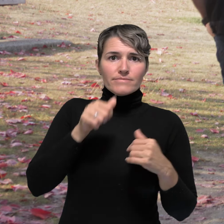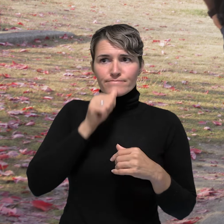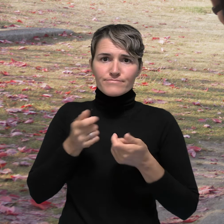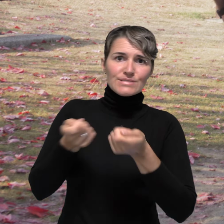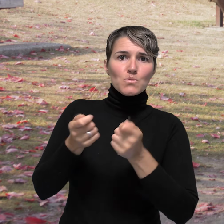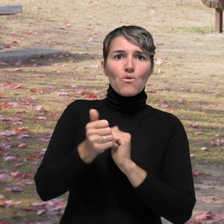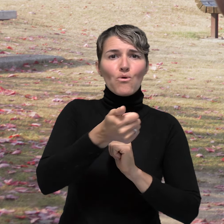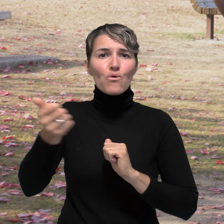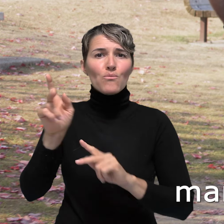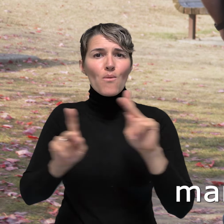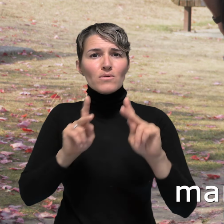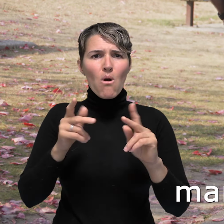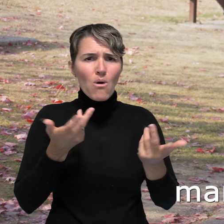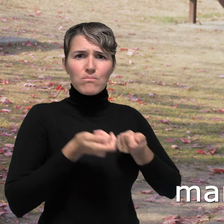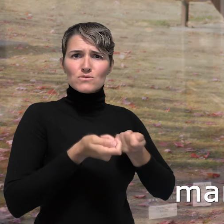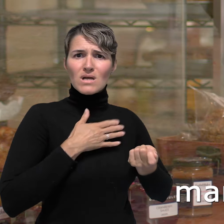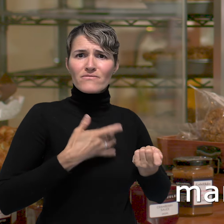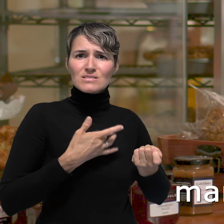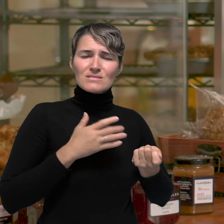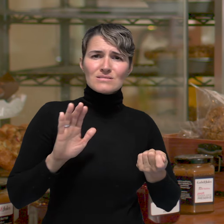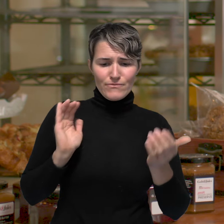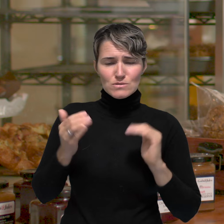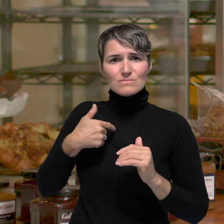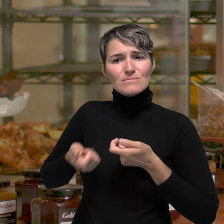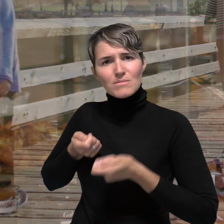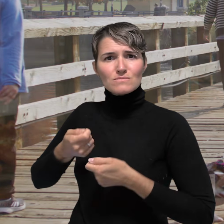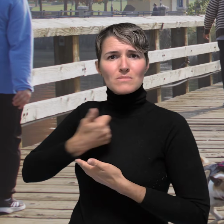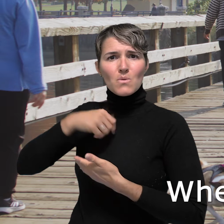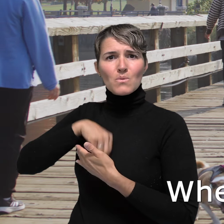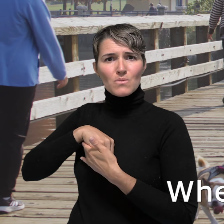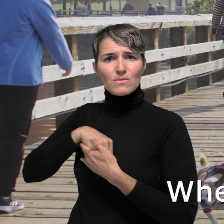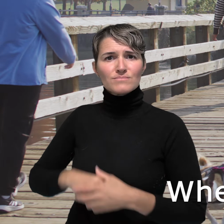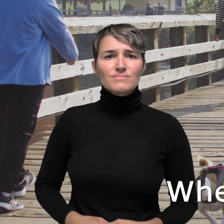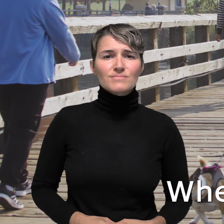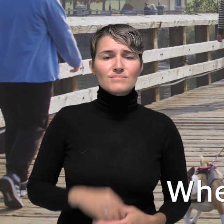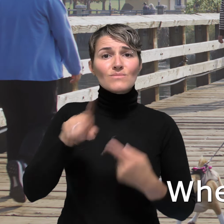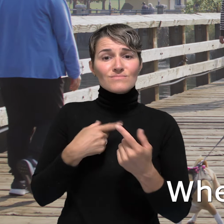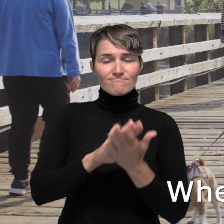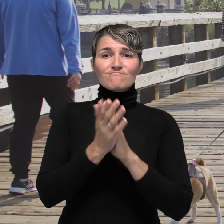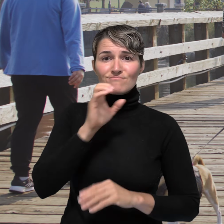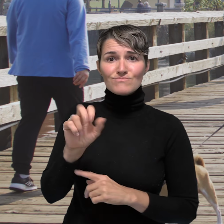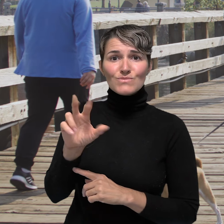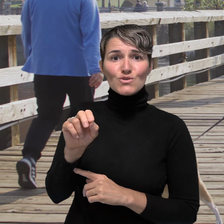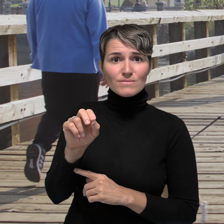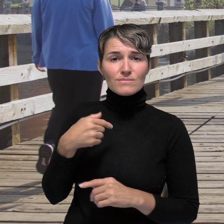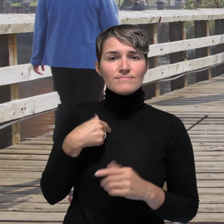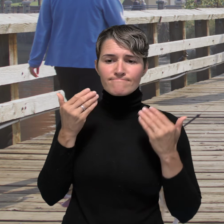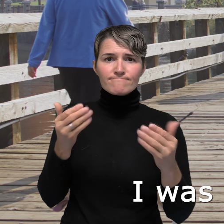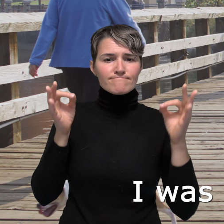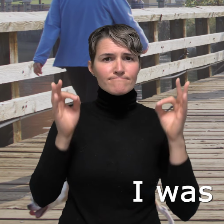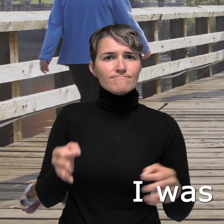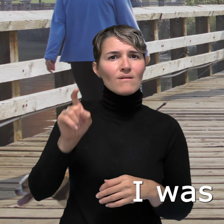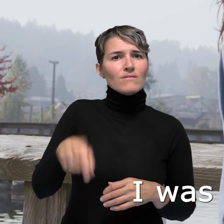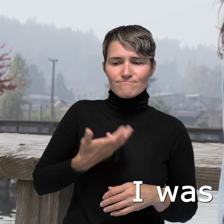with other people managing my feelings versus me managing my own self. When I was just about to turn 30, I